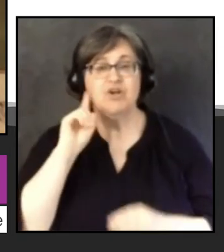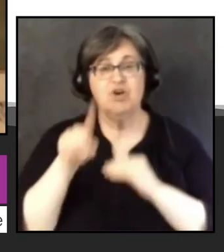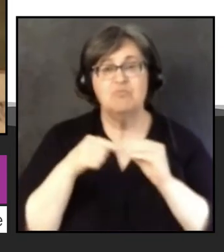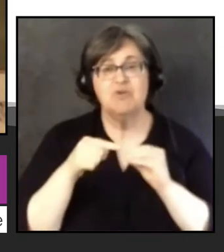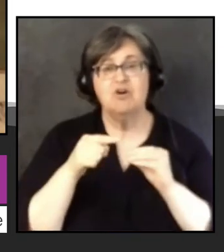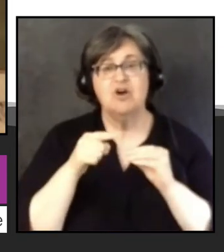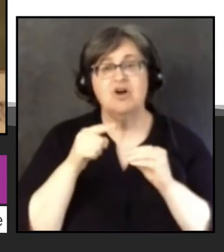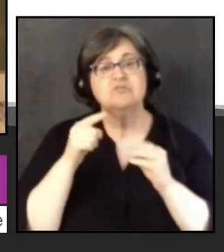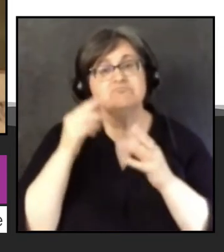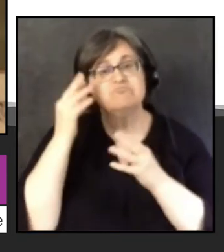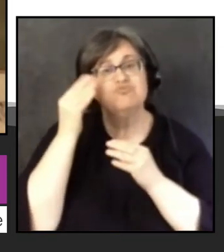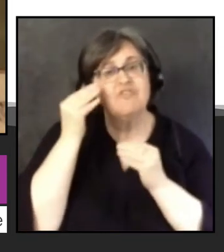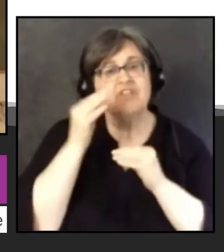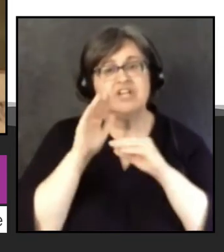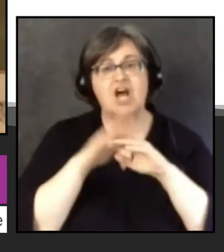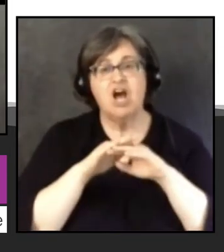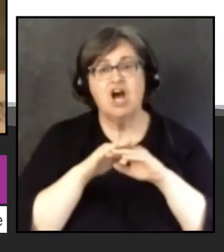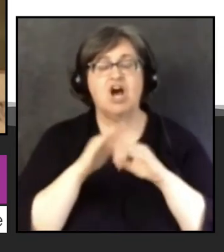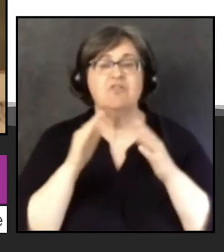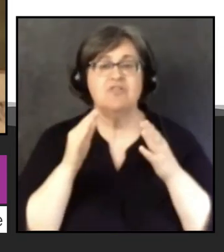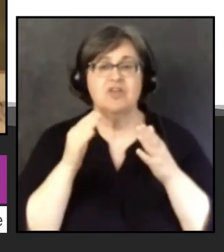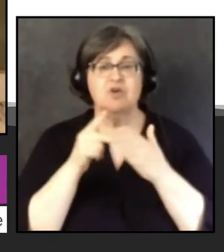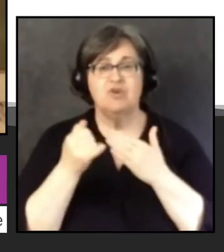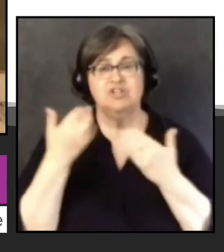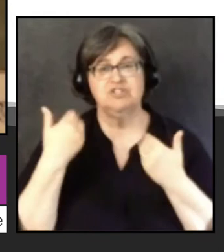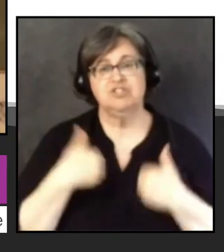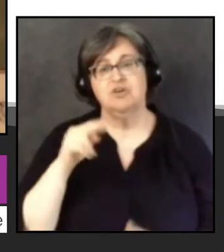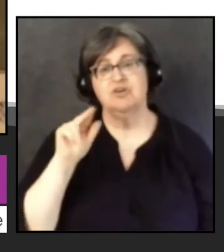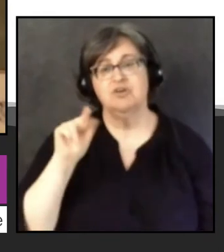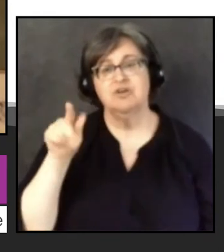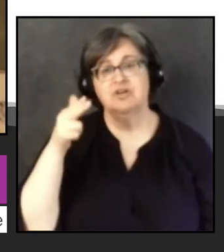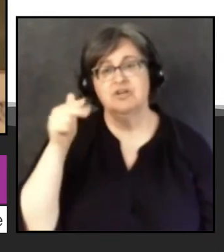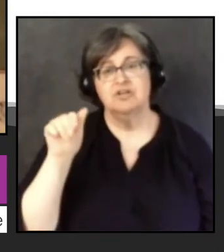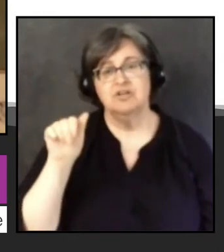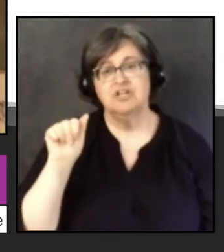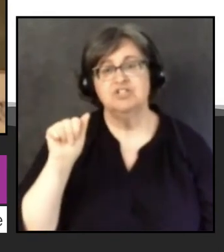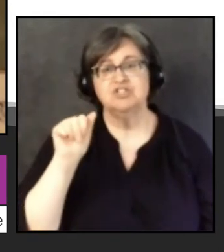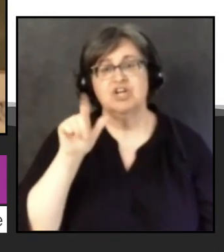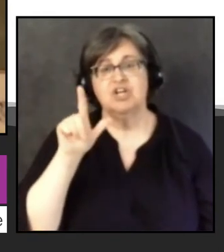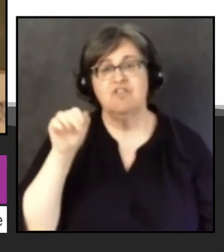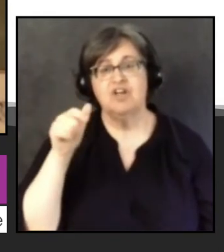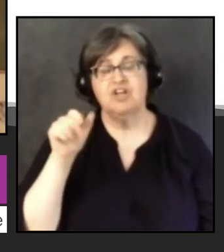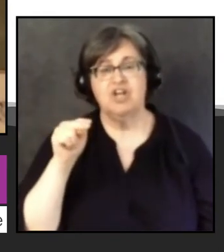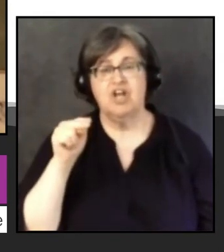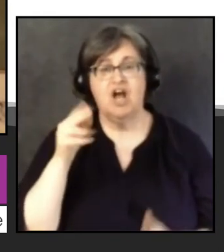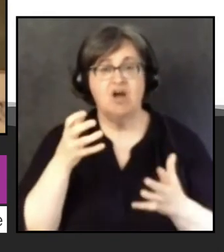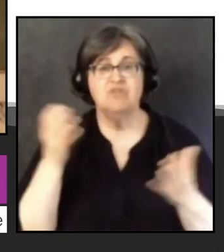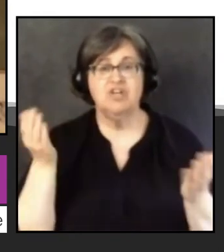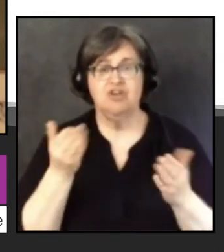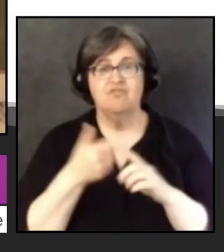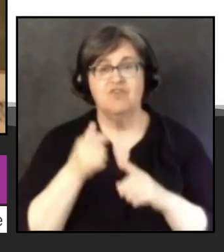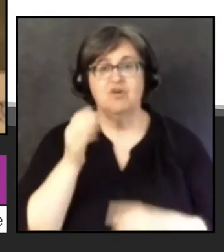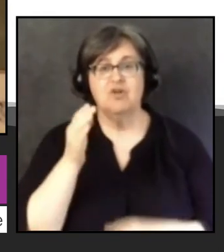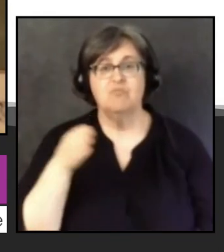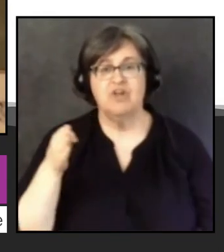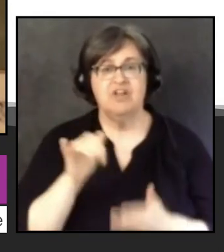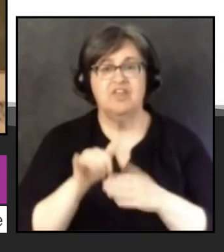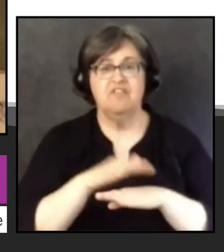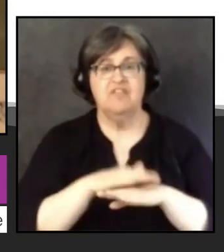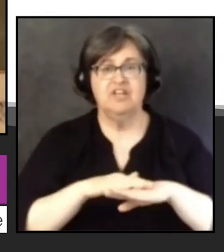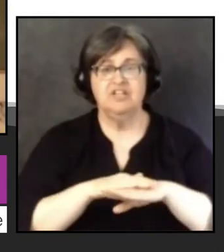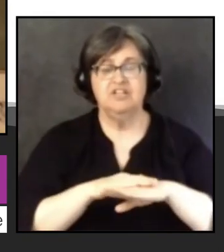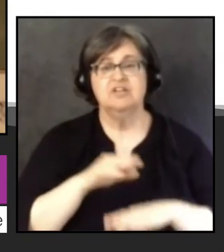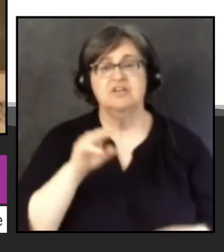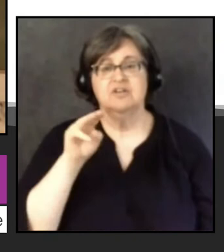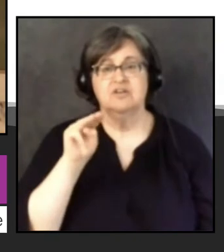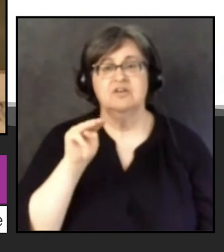takeaways from the program. So as Kimmy shared, my name is Natasha Logan. I'm zooming in from Brooklyn. That's the unceded ancestral land of the